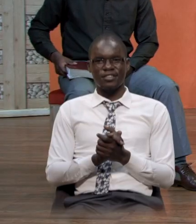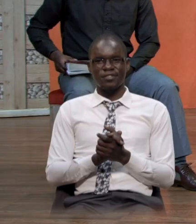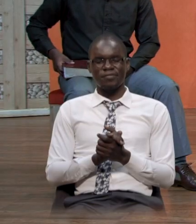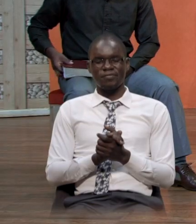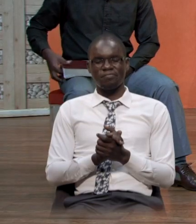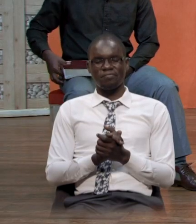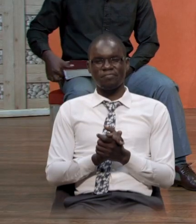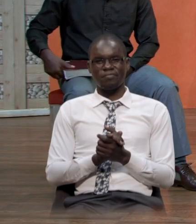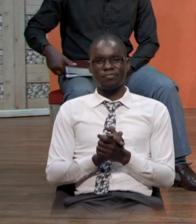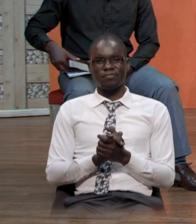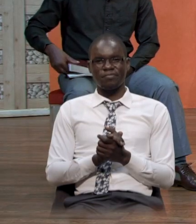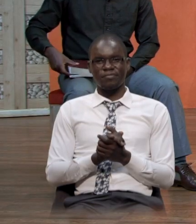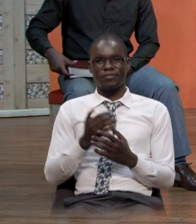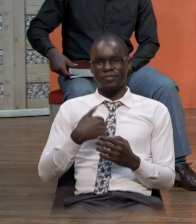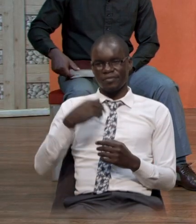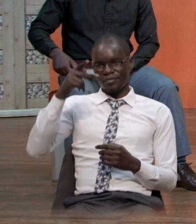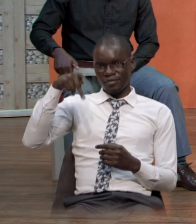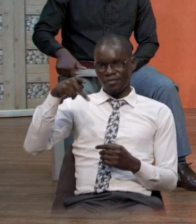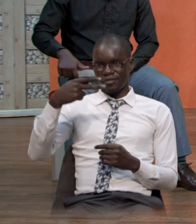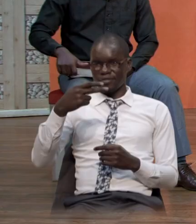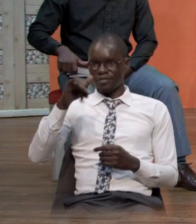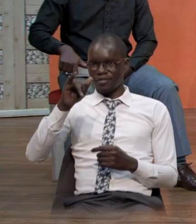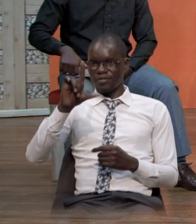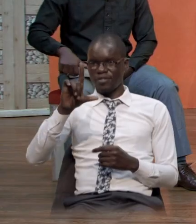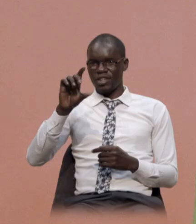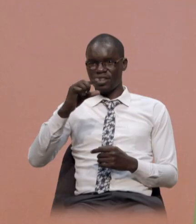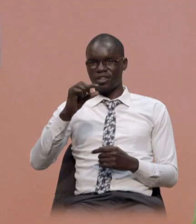you. And Philgona Rachilo.